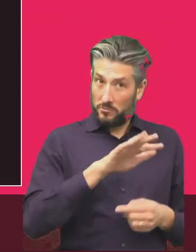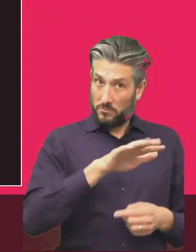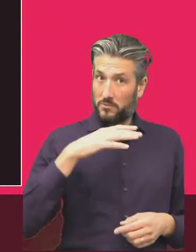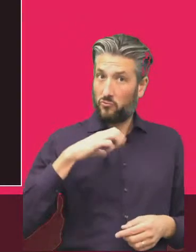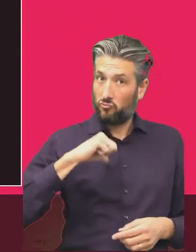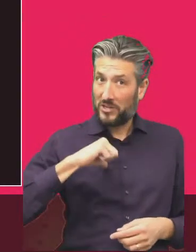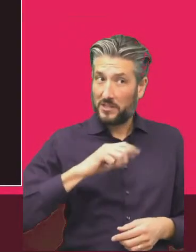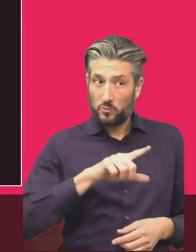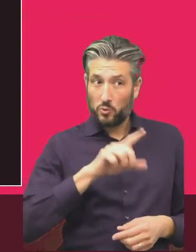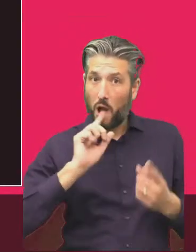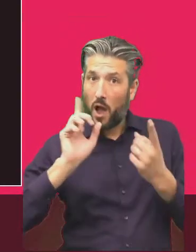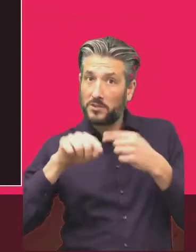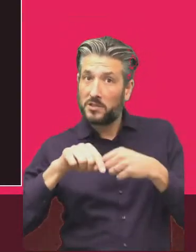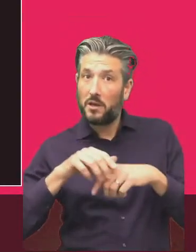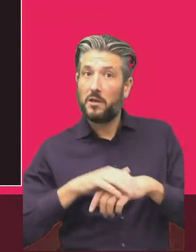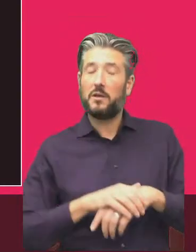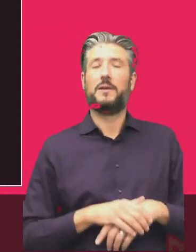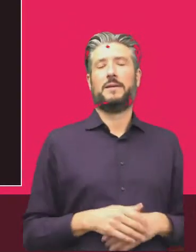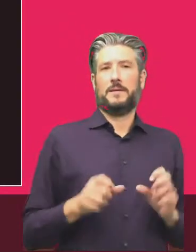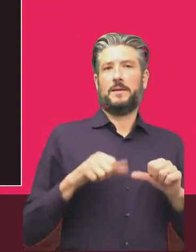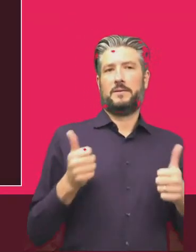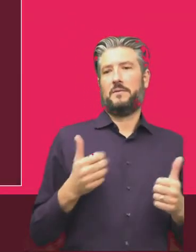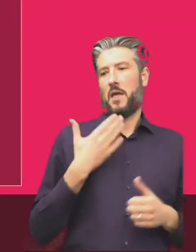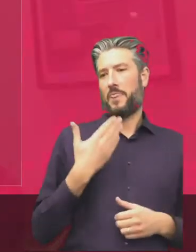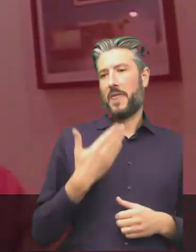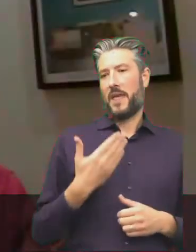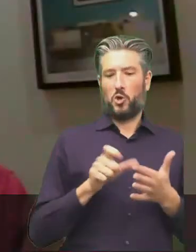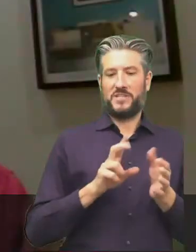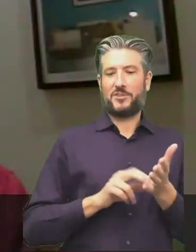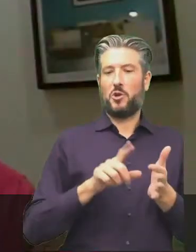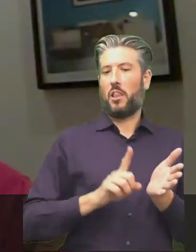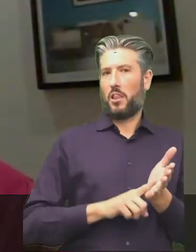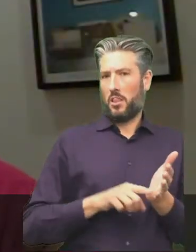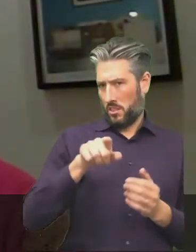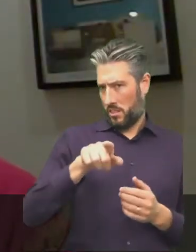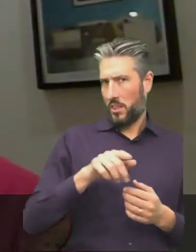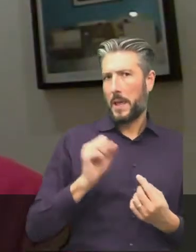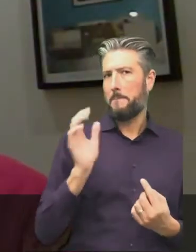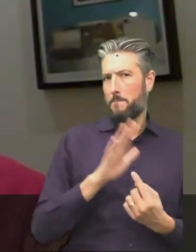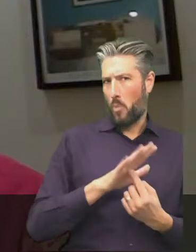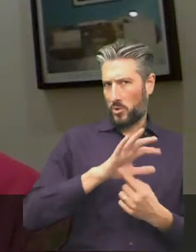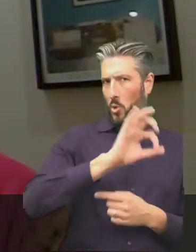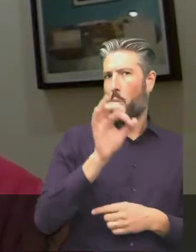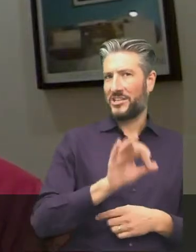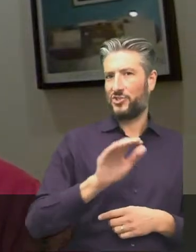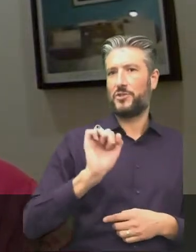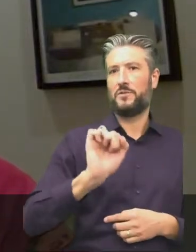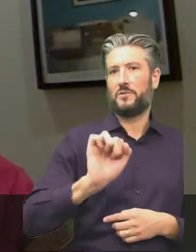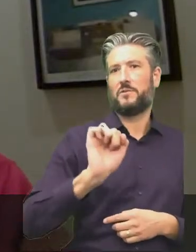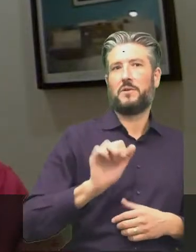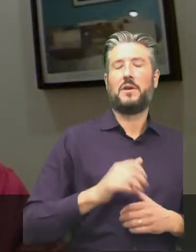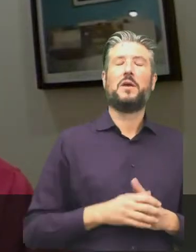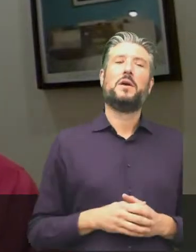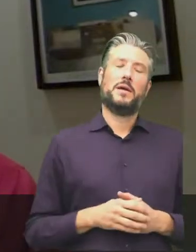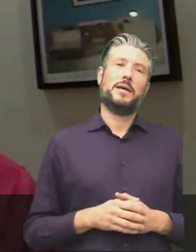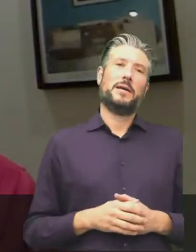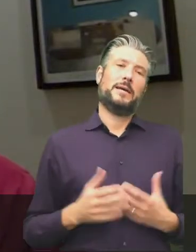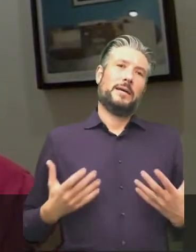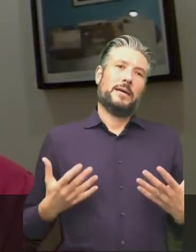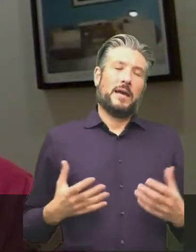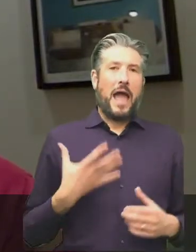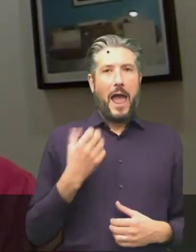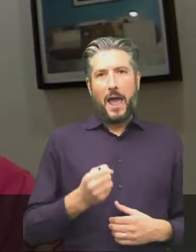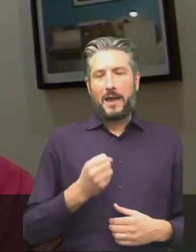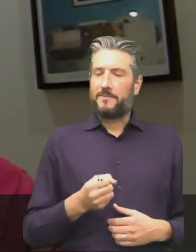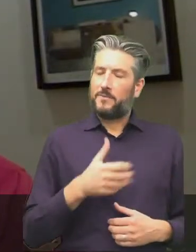Thank you very much, Chair. Thank you, Daniel, for that really important question. There is a big debate at the moment about what